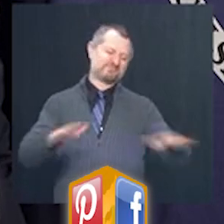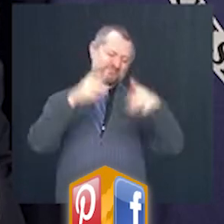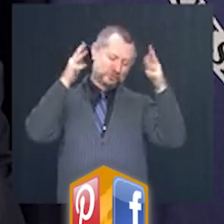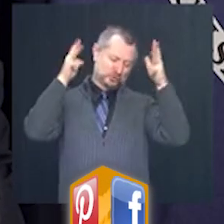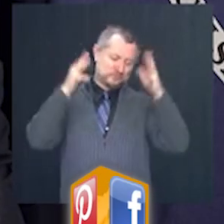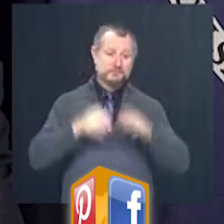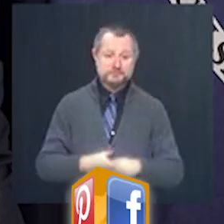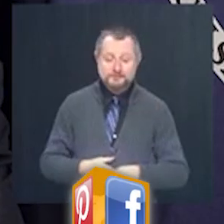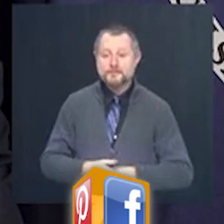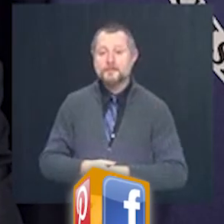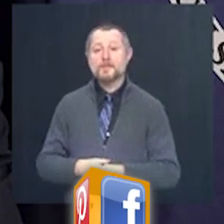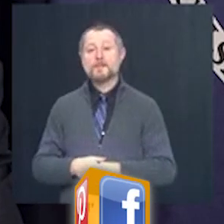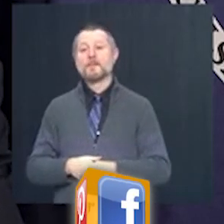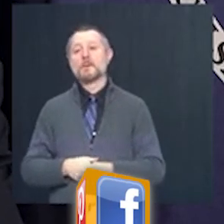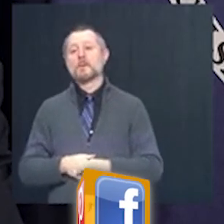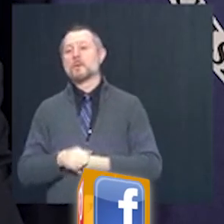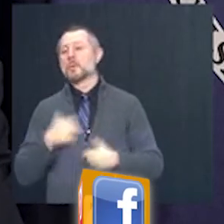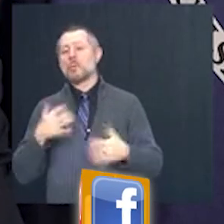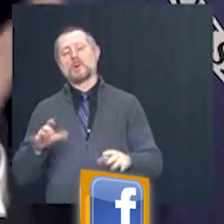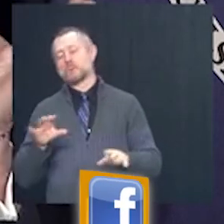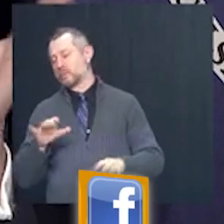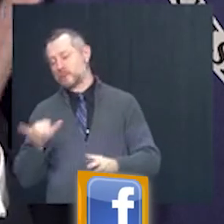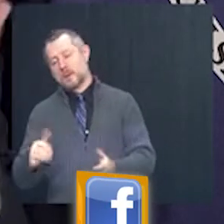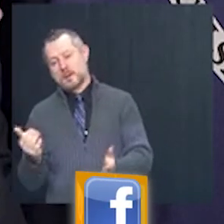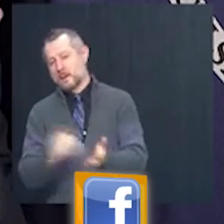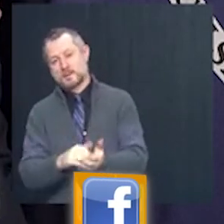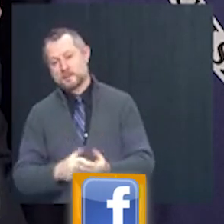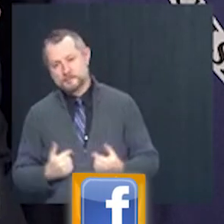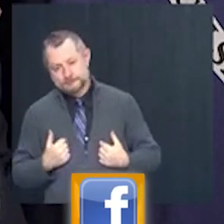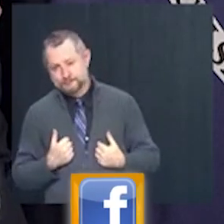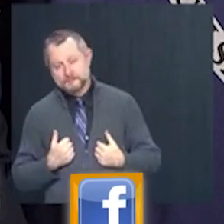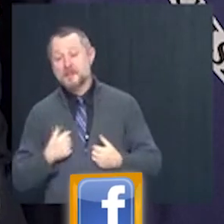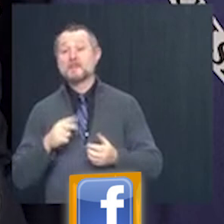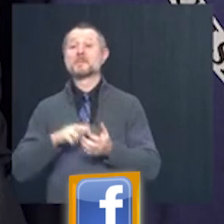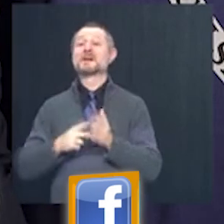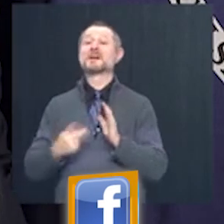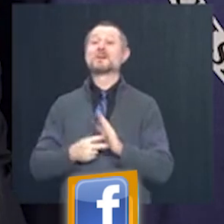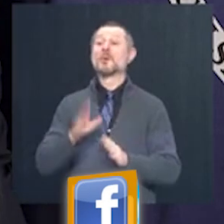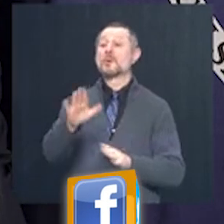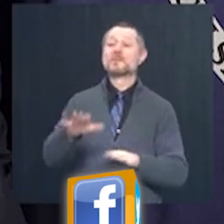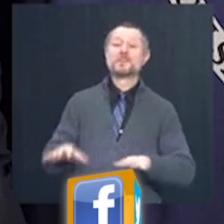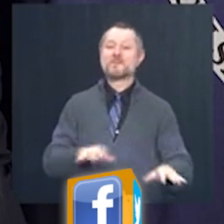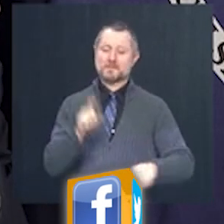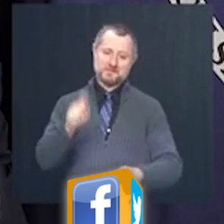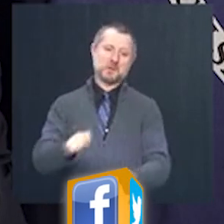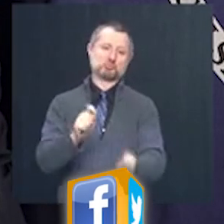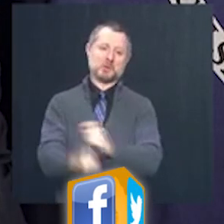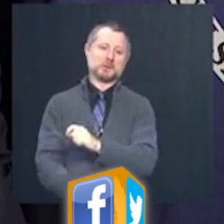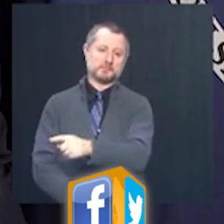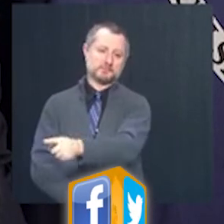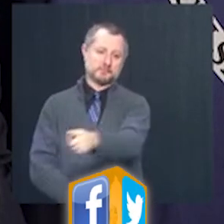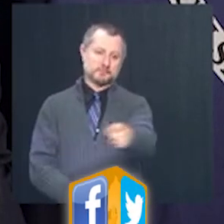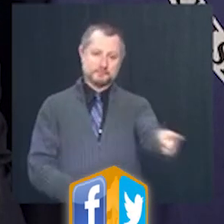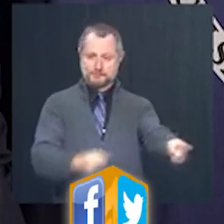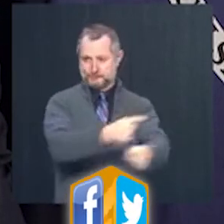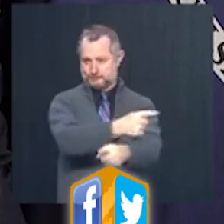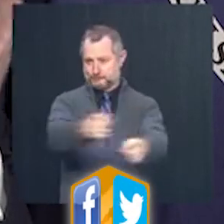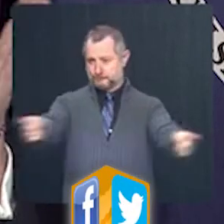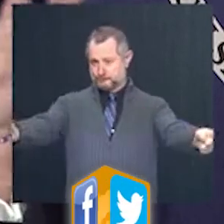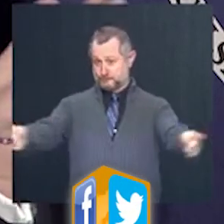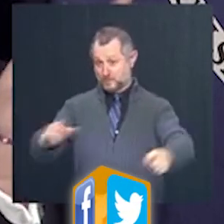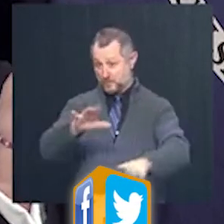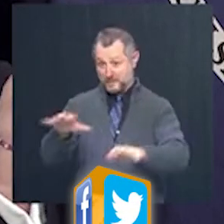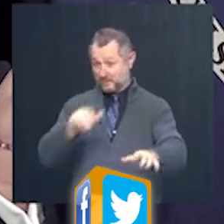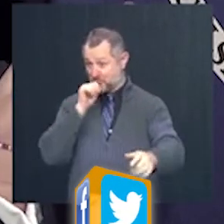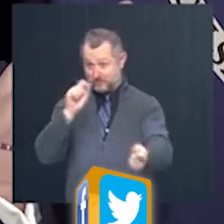Oh, we don't want to do that again. Then change your behavior. But if we don't change our behavior,